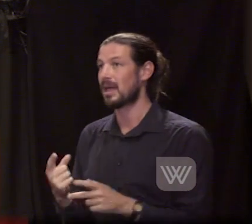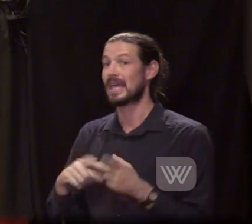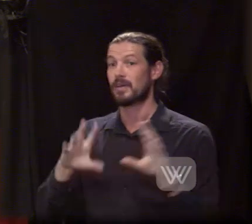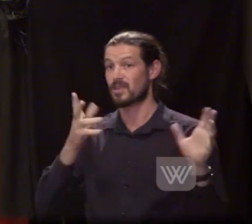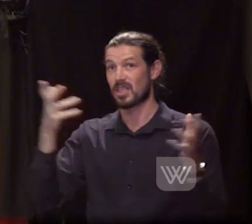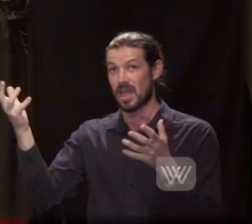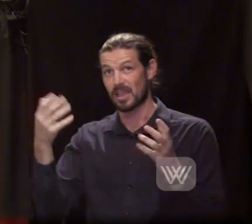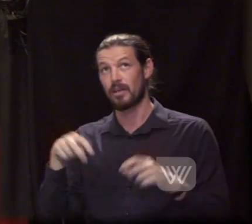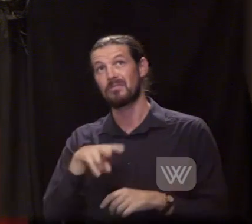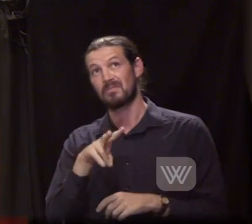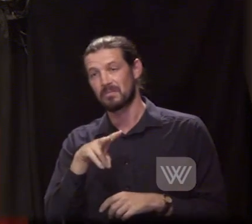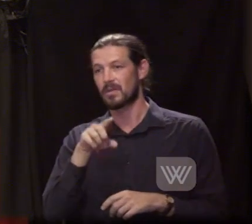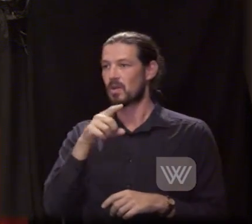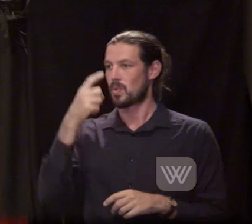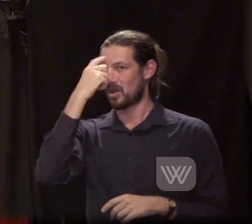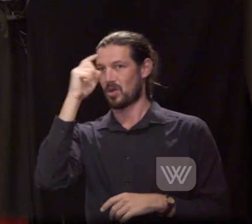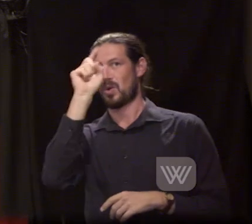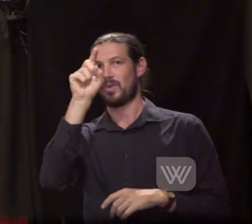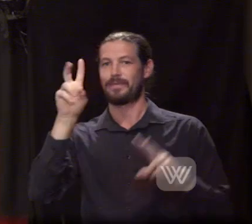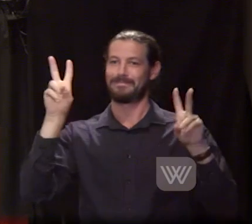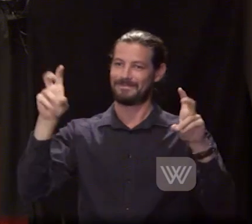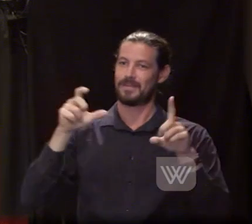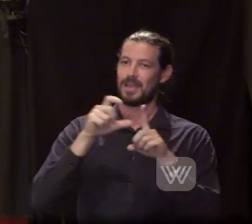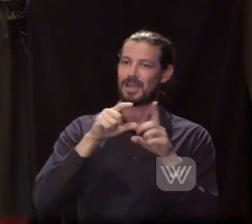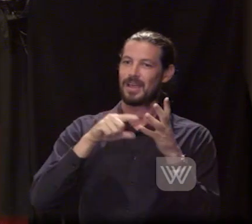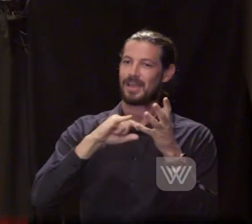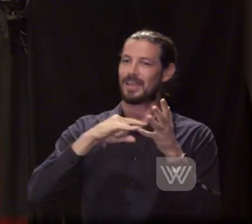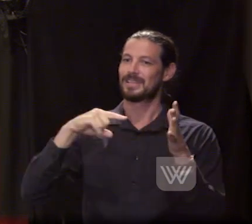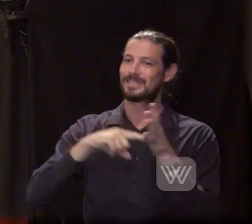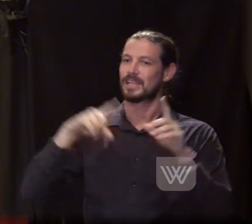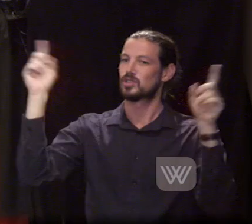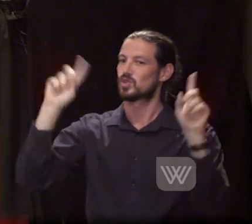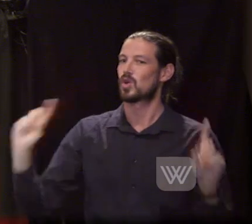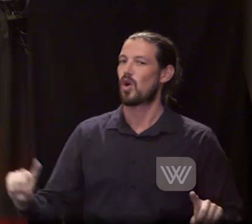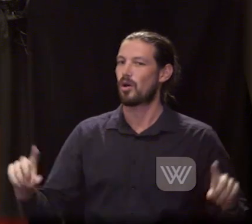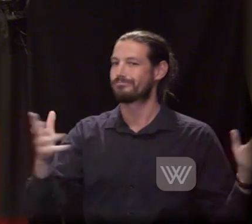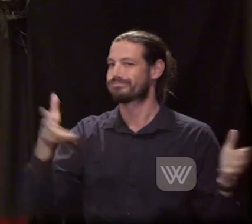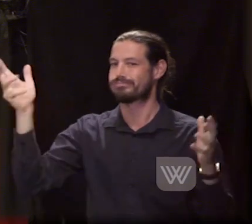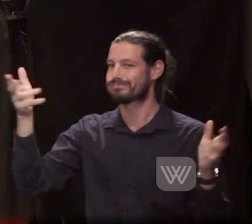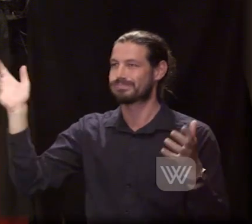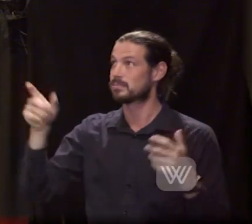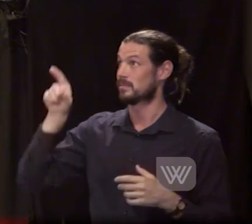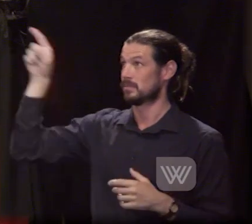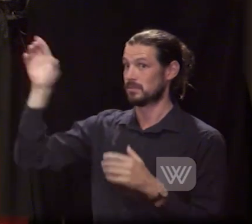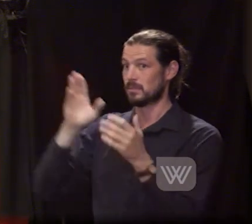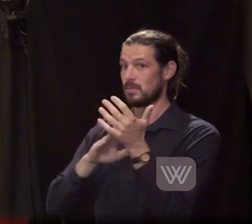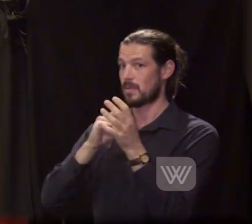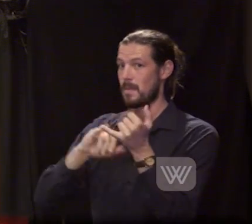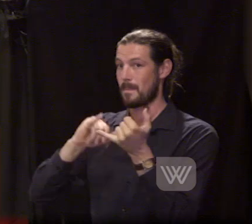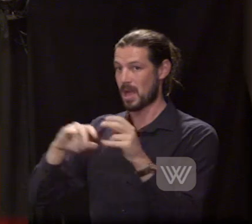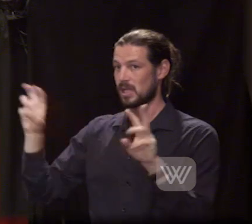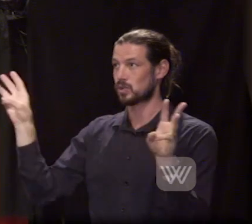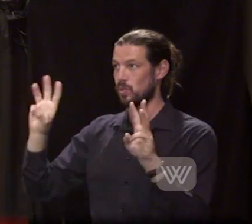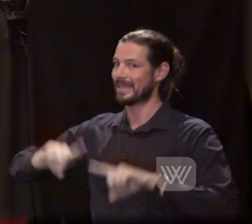in, we would refer to it as a dust storm. And so the weather on Mars is very different, of